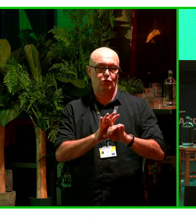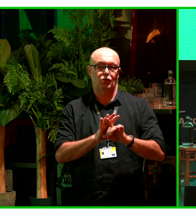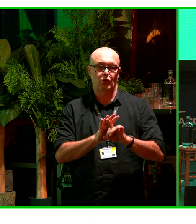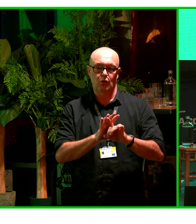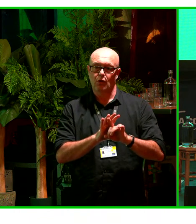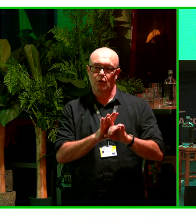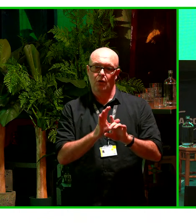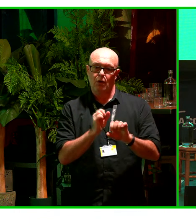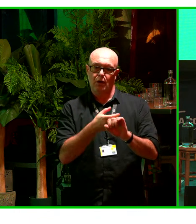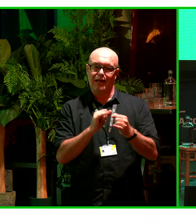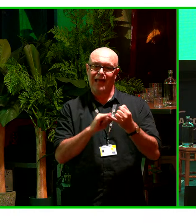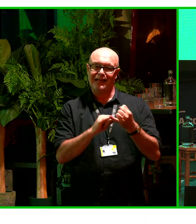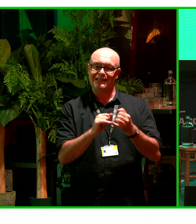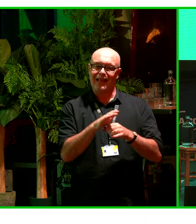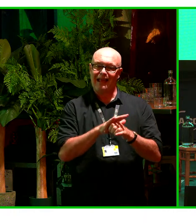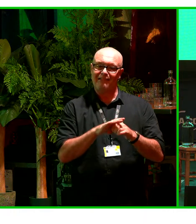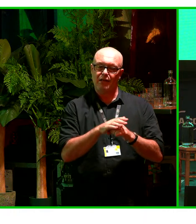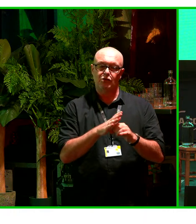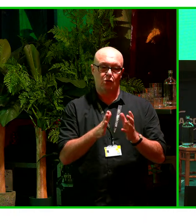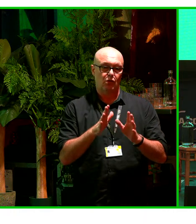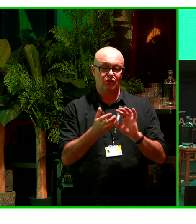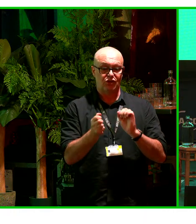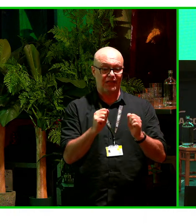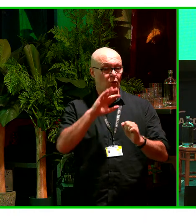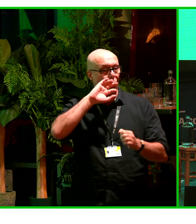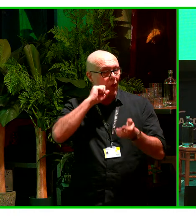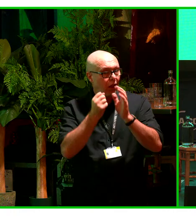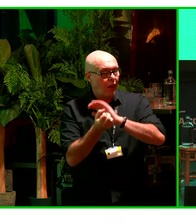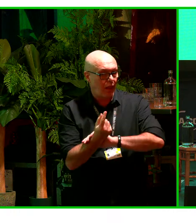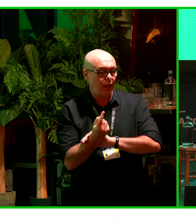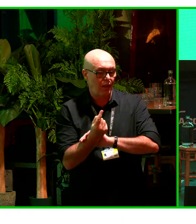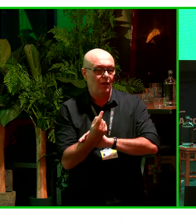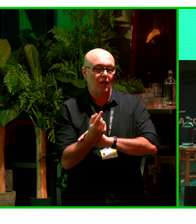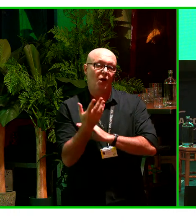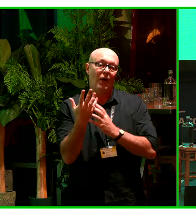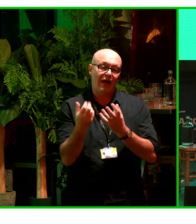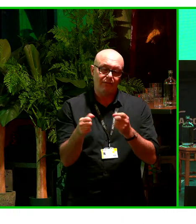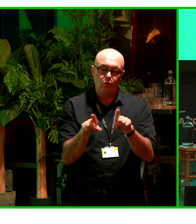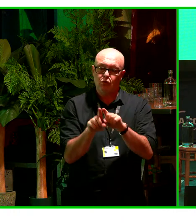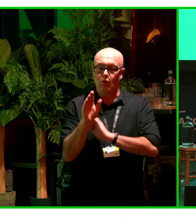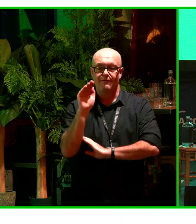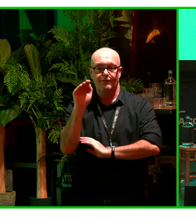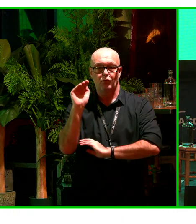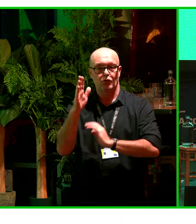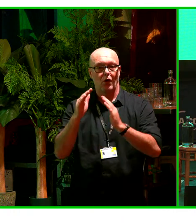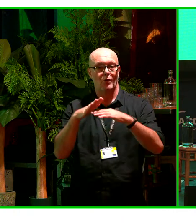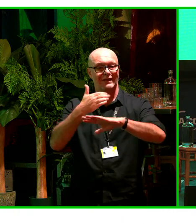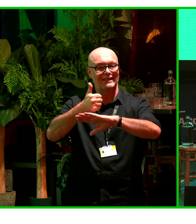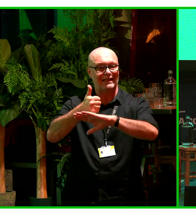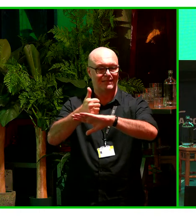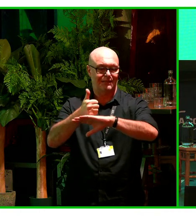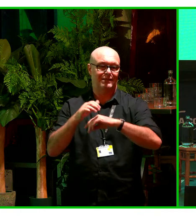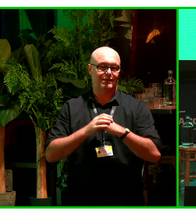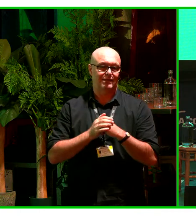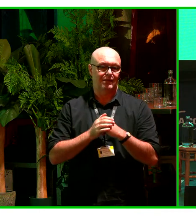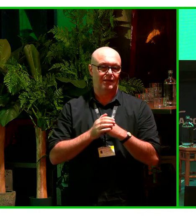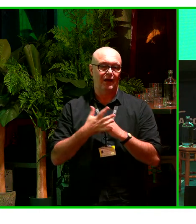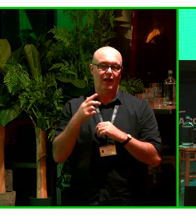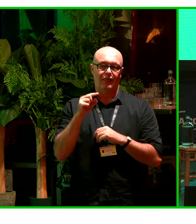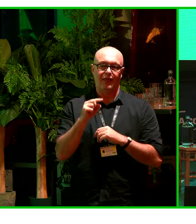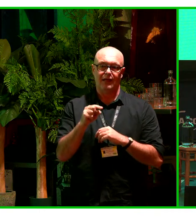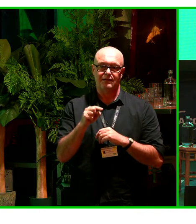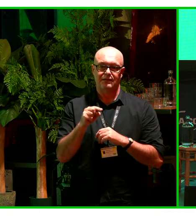gas grid that you have to do things differently. There is what's called a future home standard. That's again, the